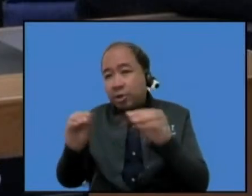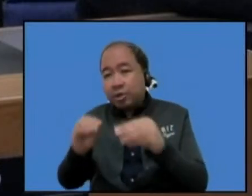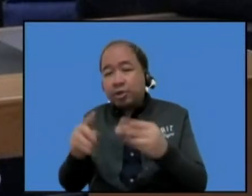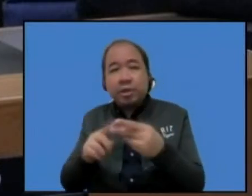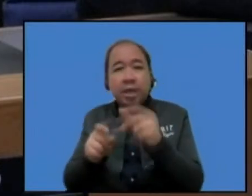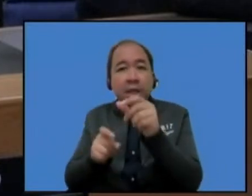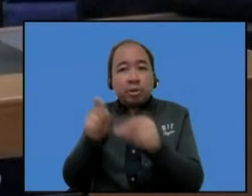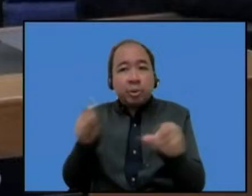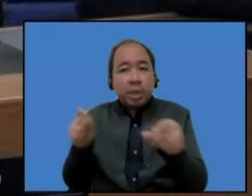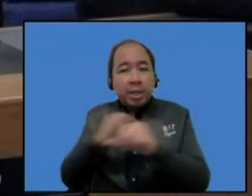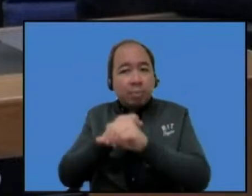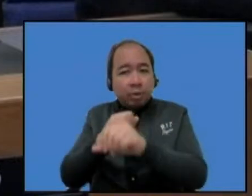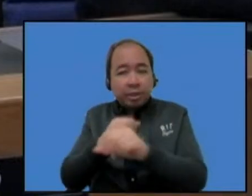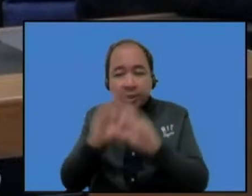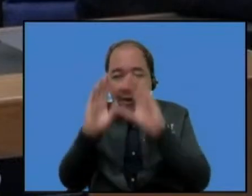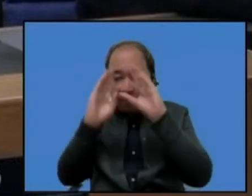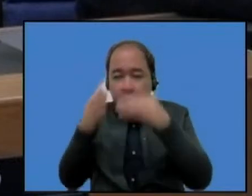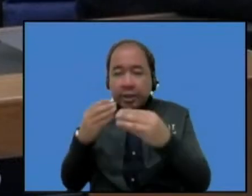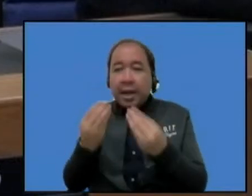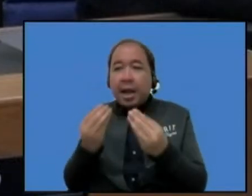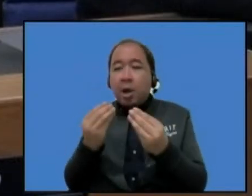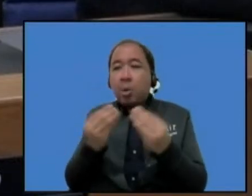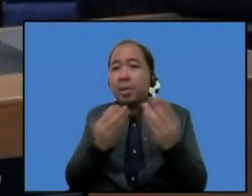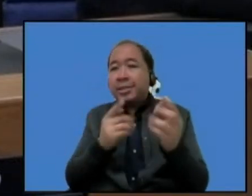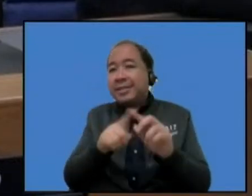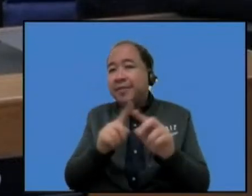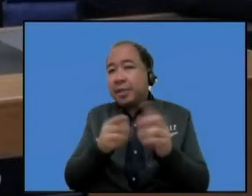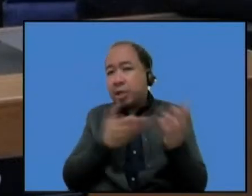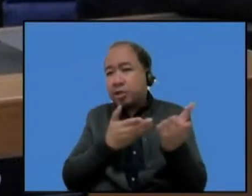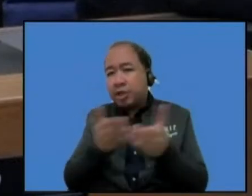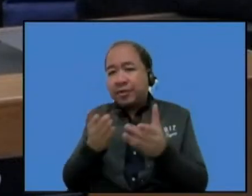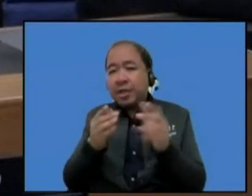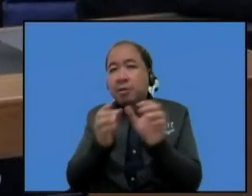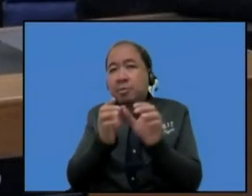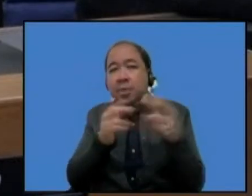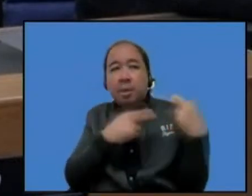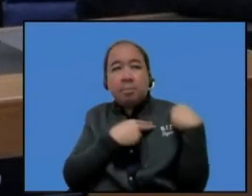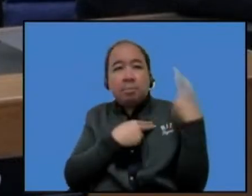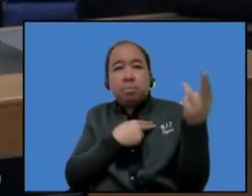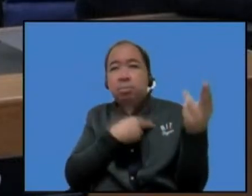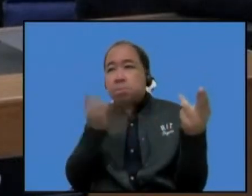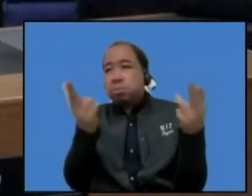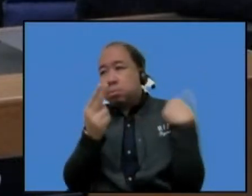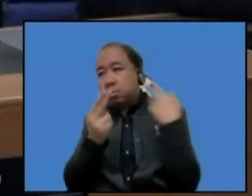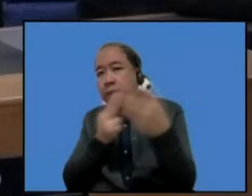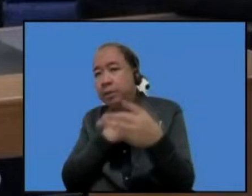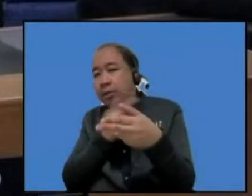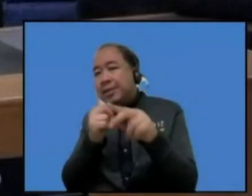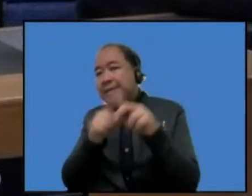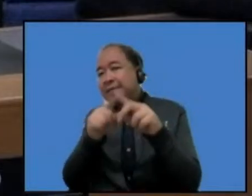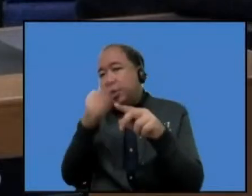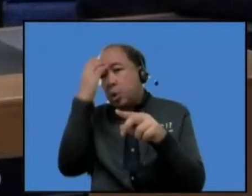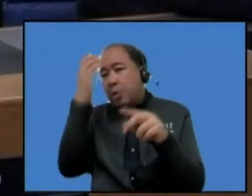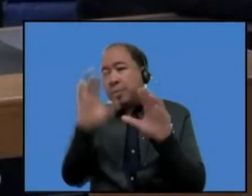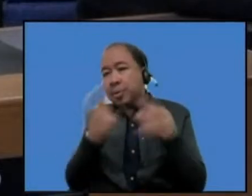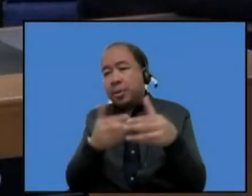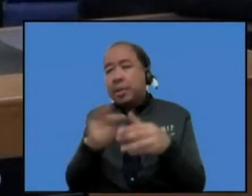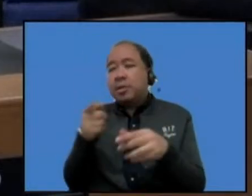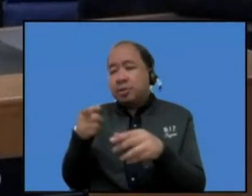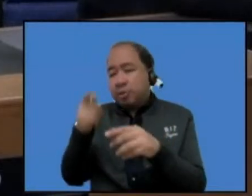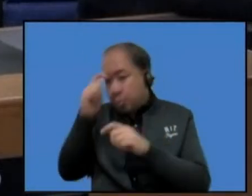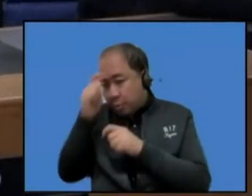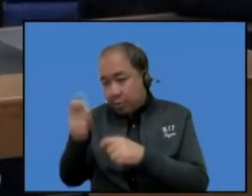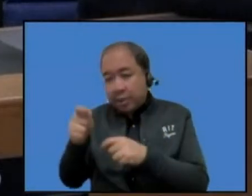on decentralizing services. We are focusing on leveraging the contributions of migrants